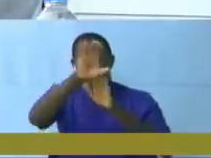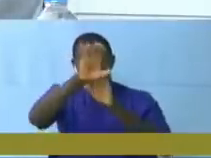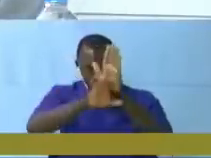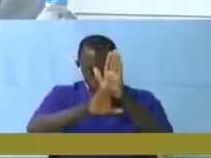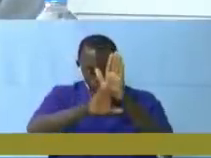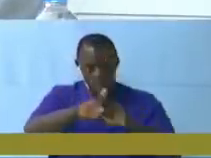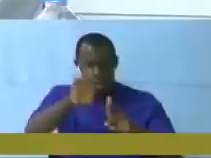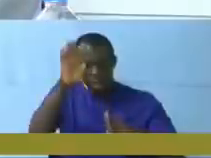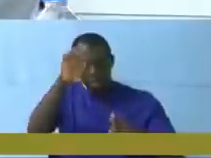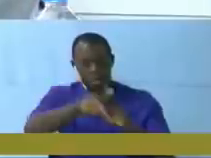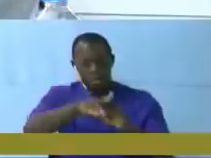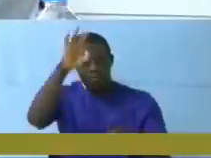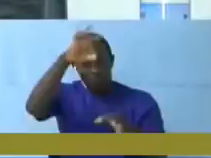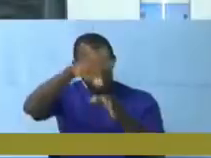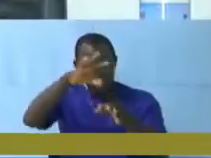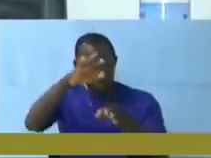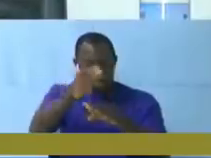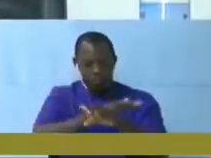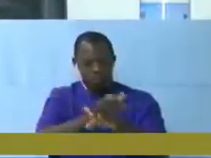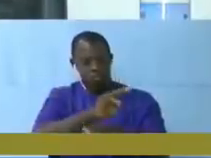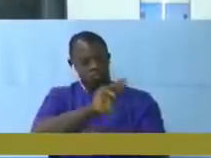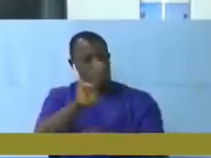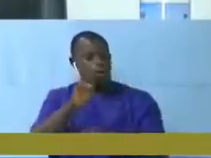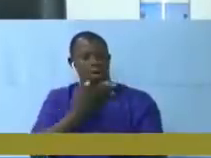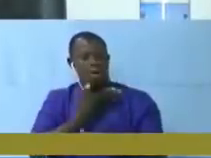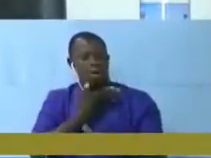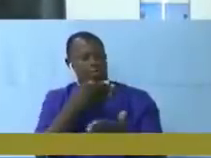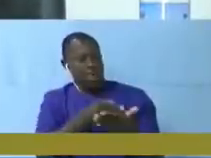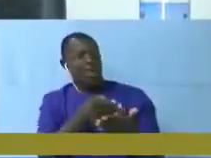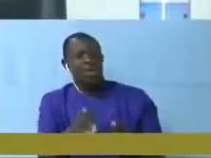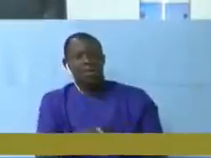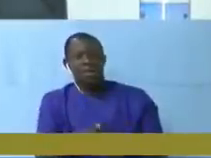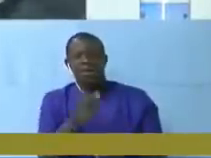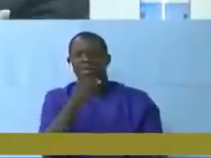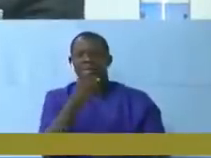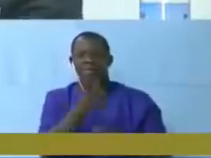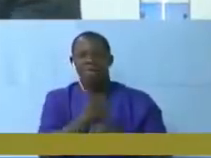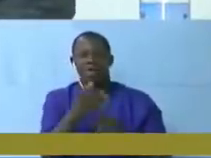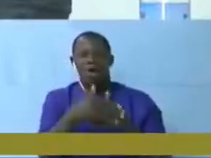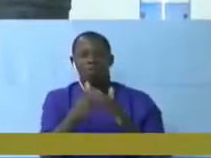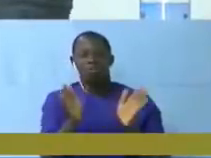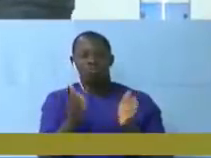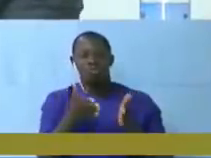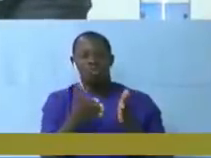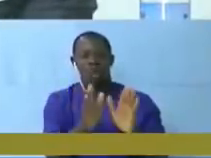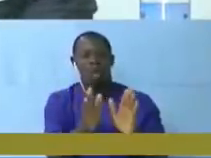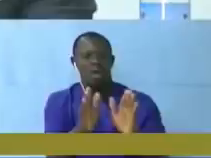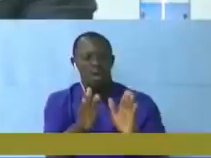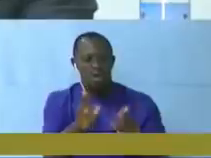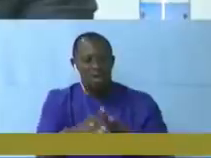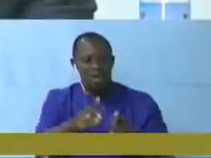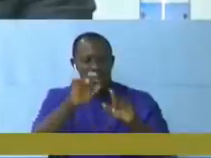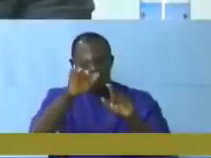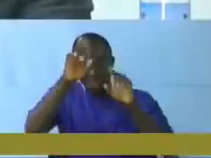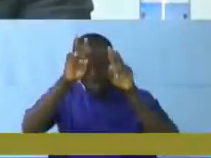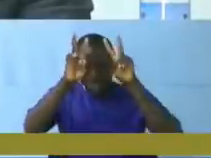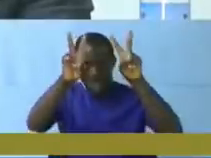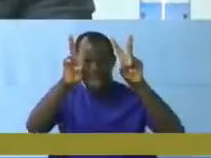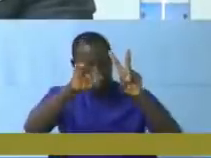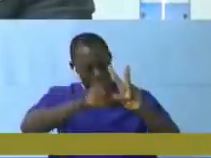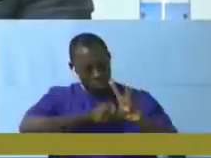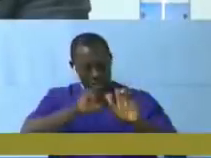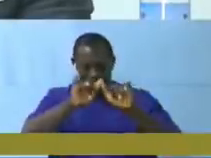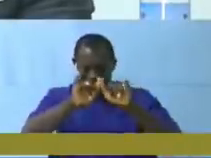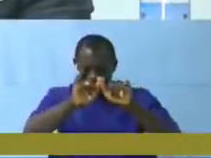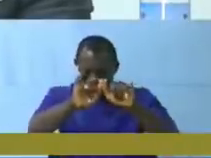atum 1996. And that paved the way for Jame to also self perpetuate in power. Lolu nak mo xalla yon